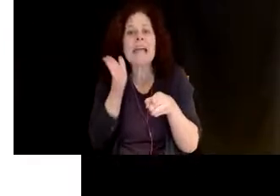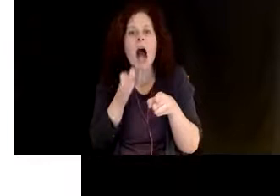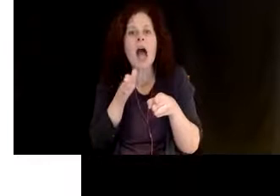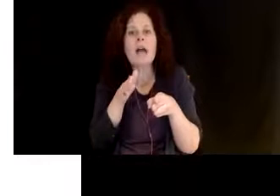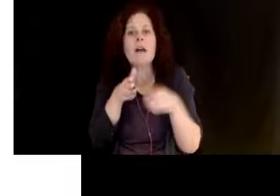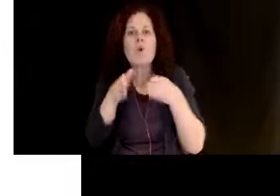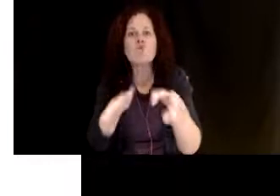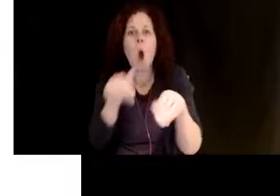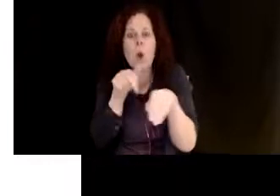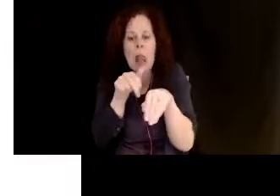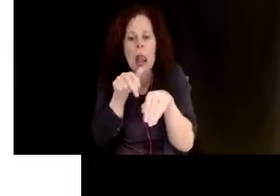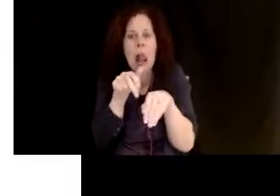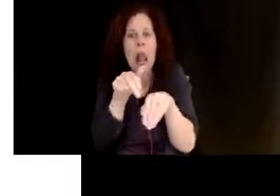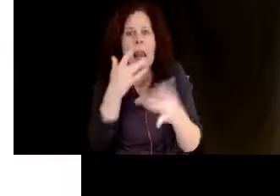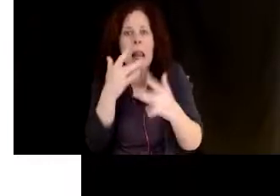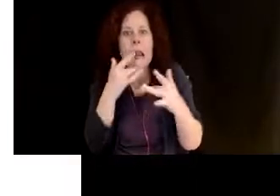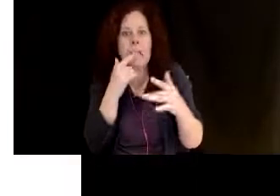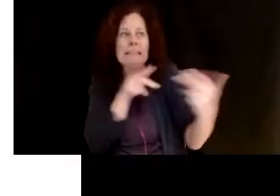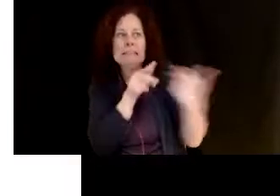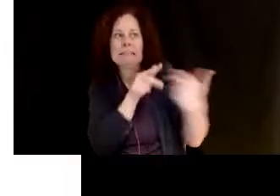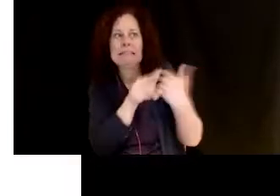with disabilities. Next slide.